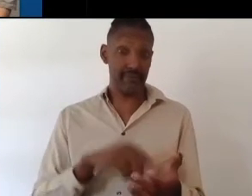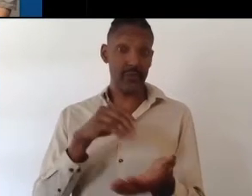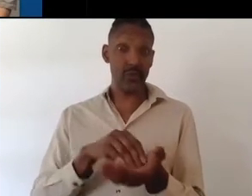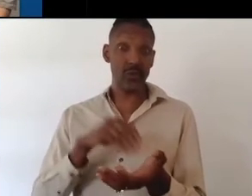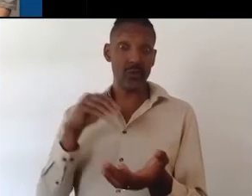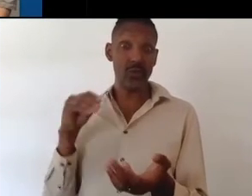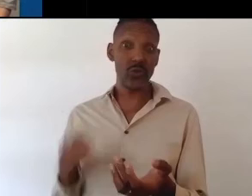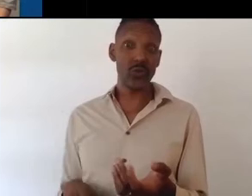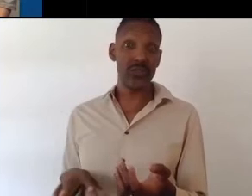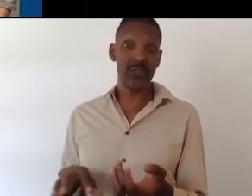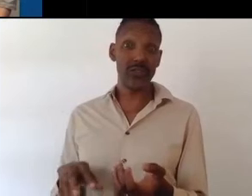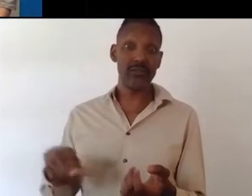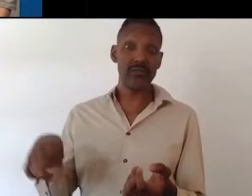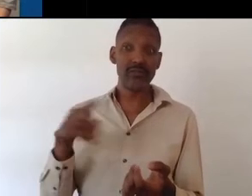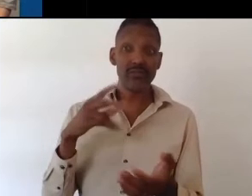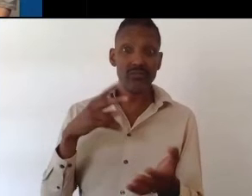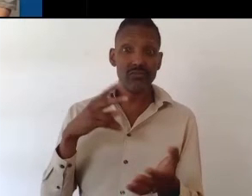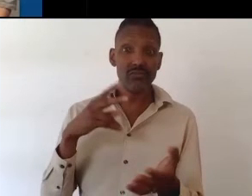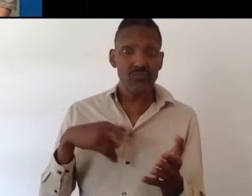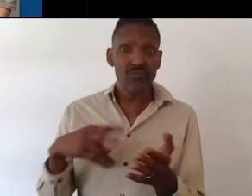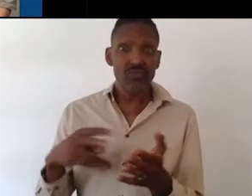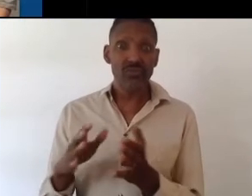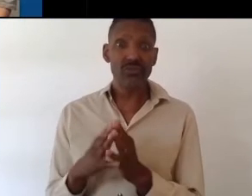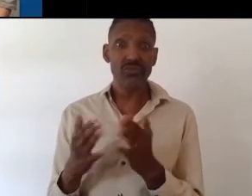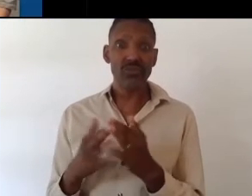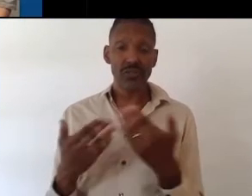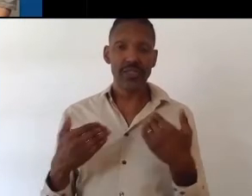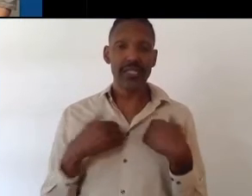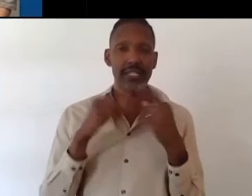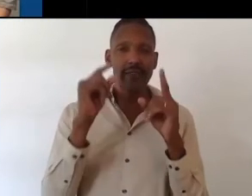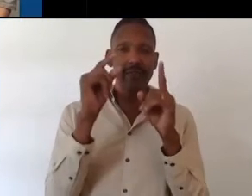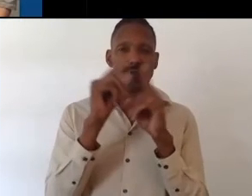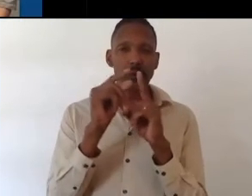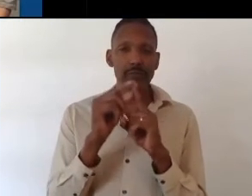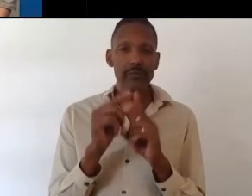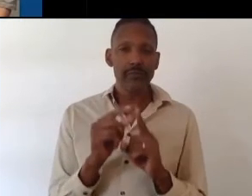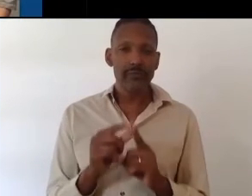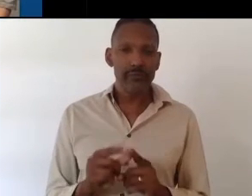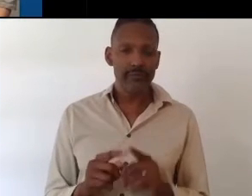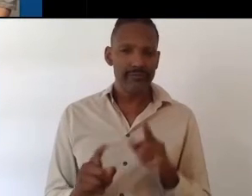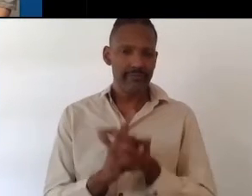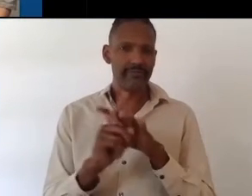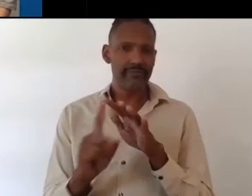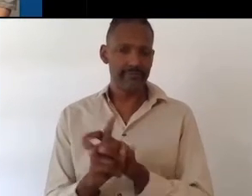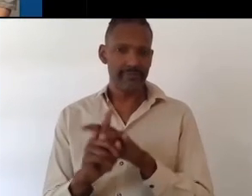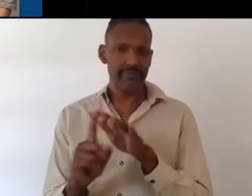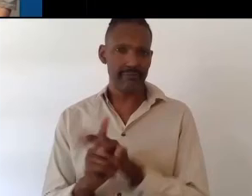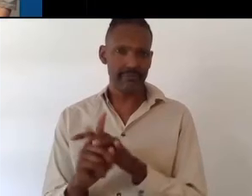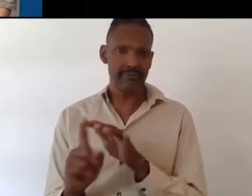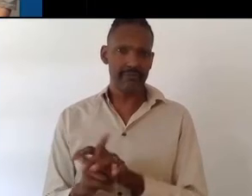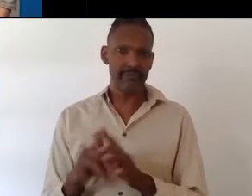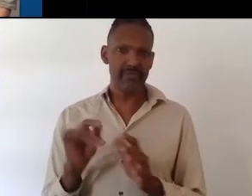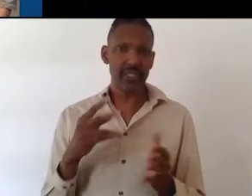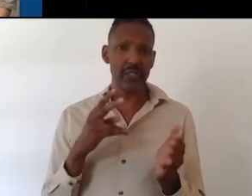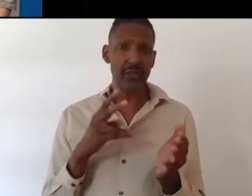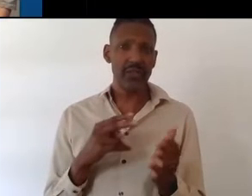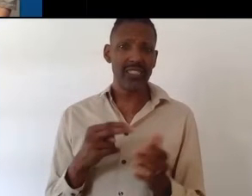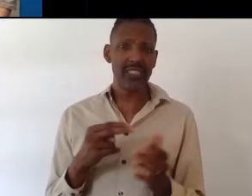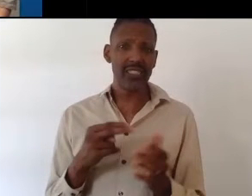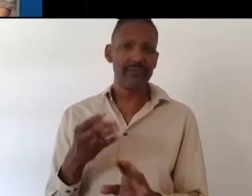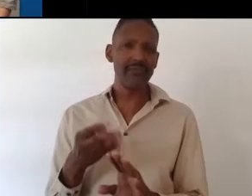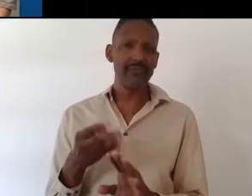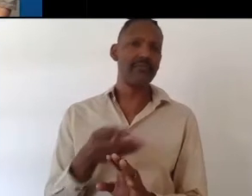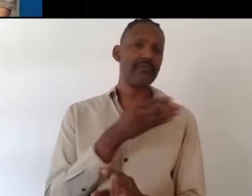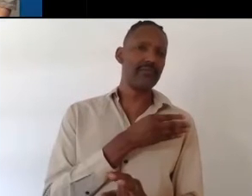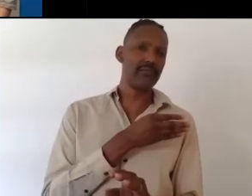time to preview books. I'm using read-alouds right now with my students' families because some of our